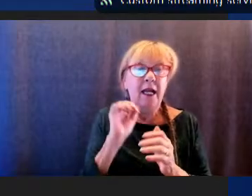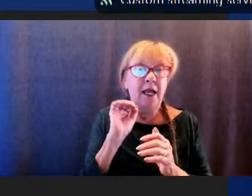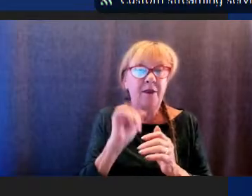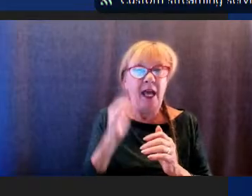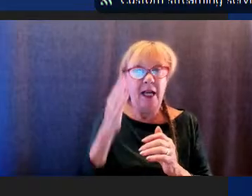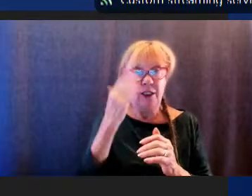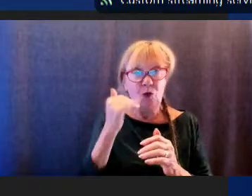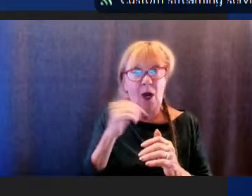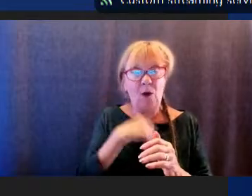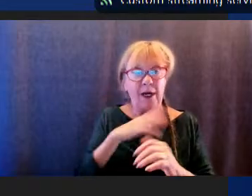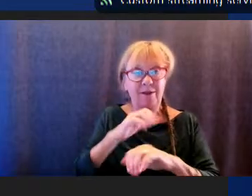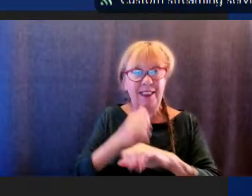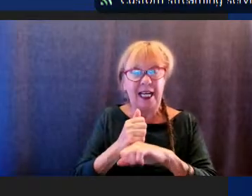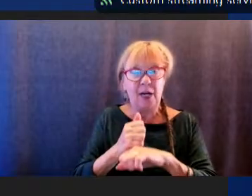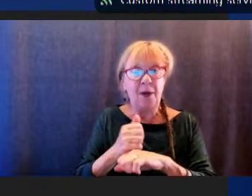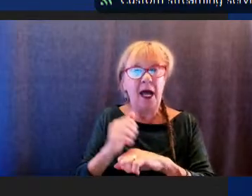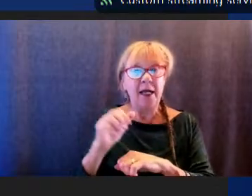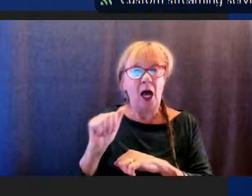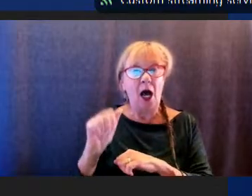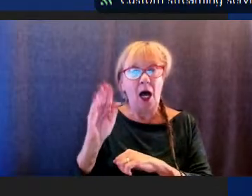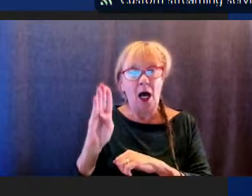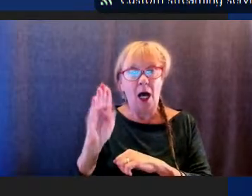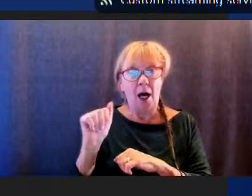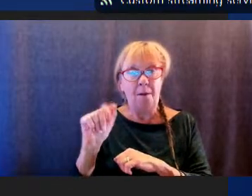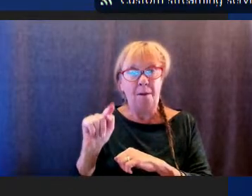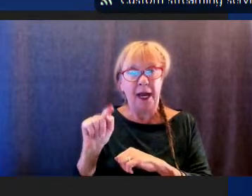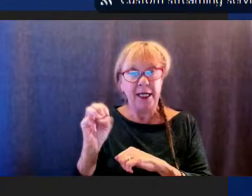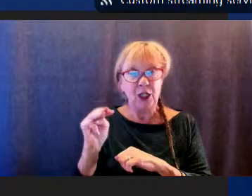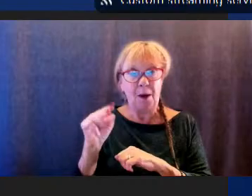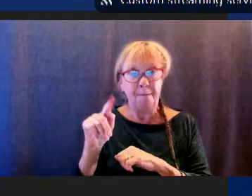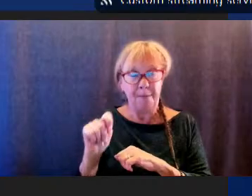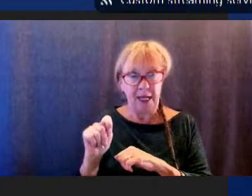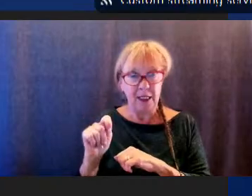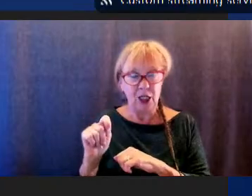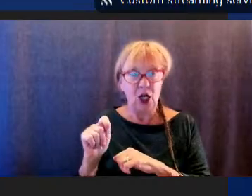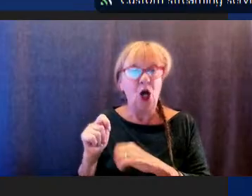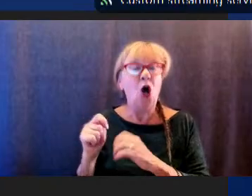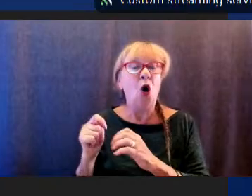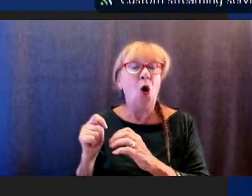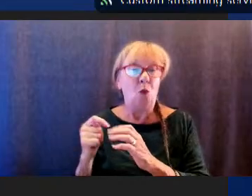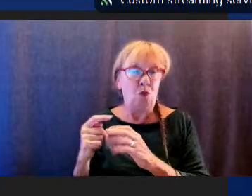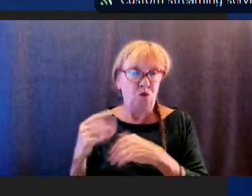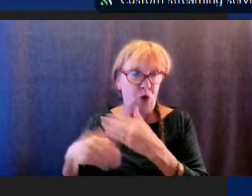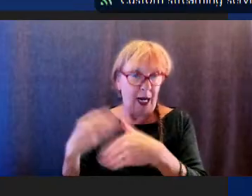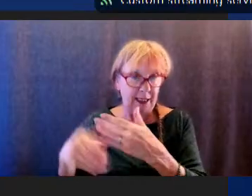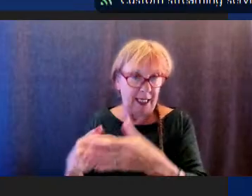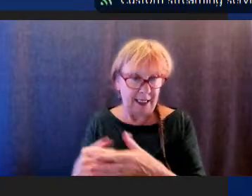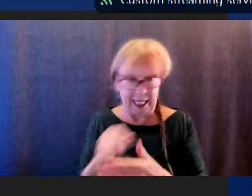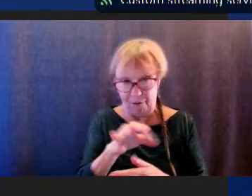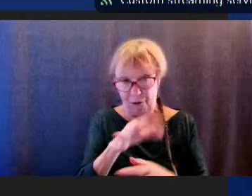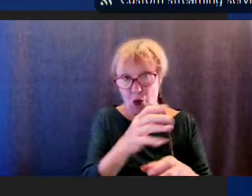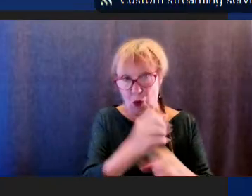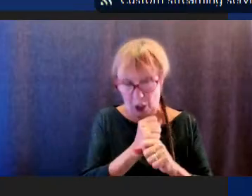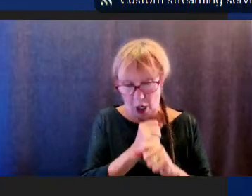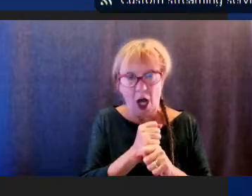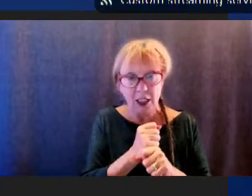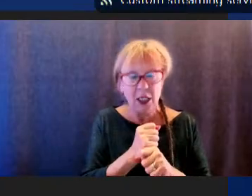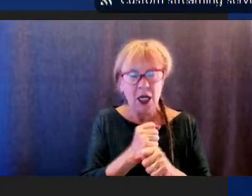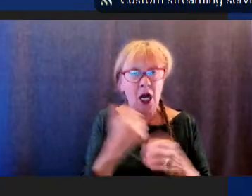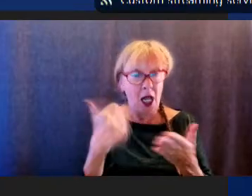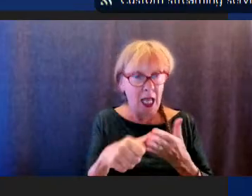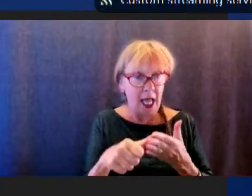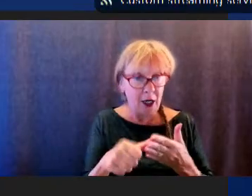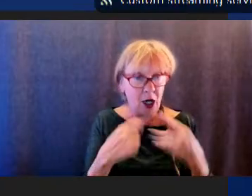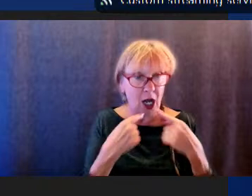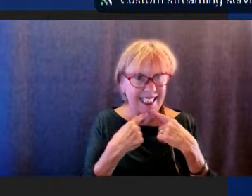the future landscape of Altadena. If you've received a summary abatement notice, I would strongly urge you to